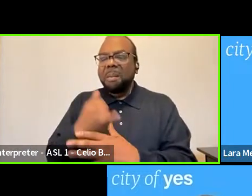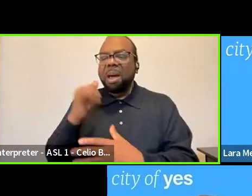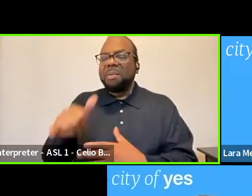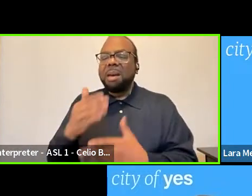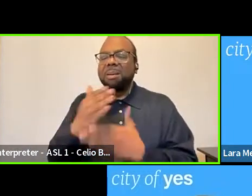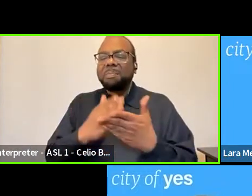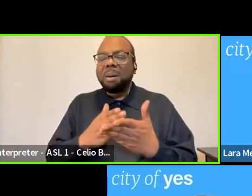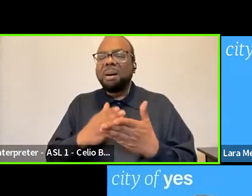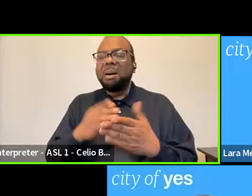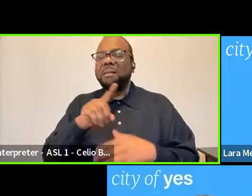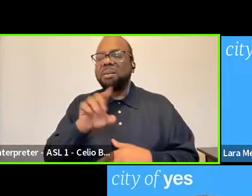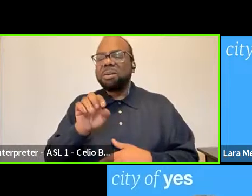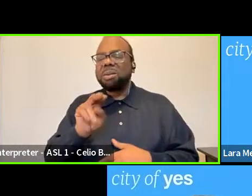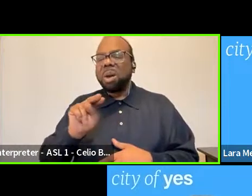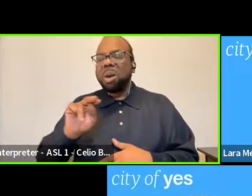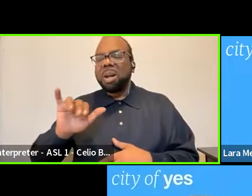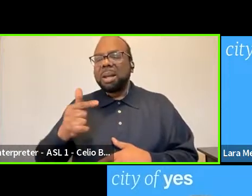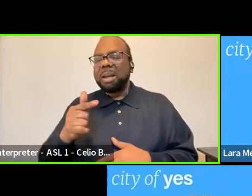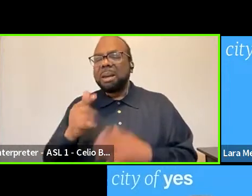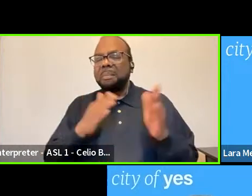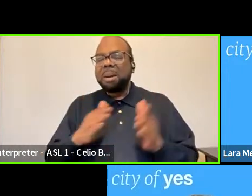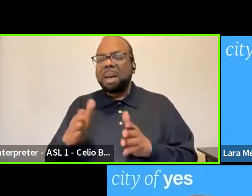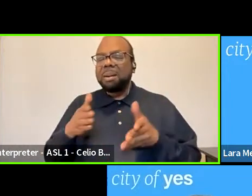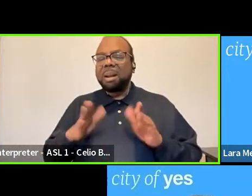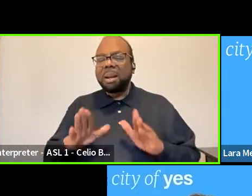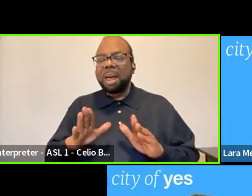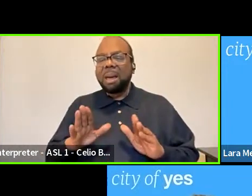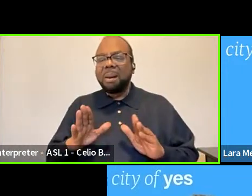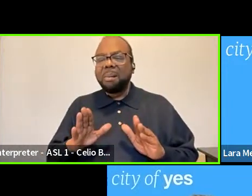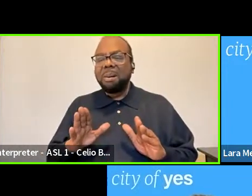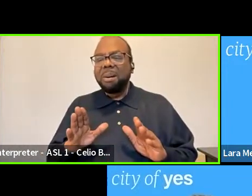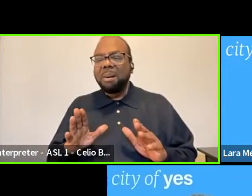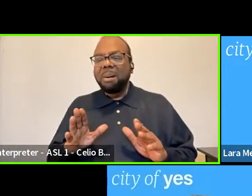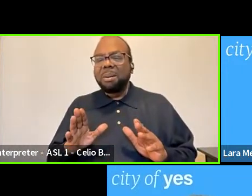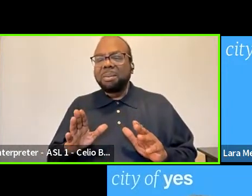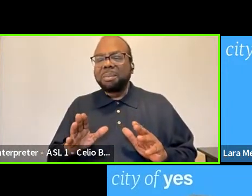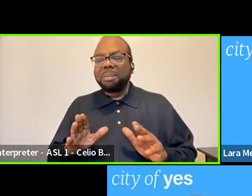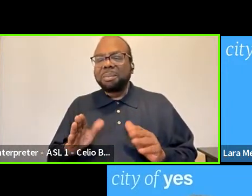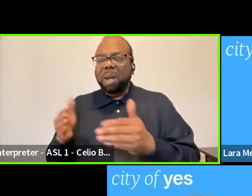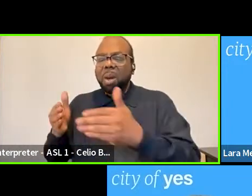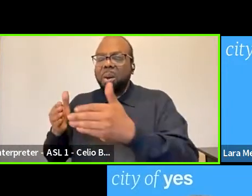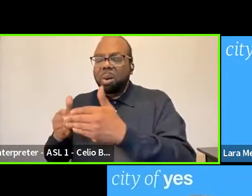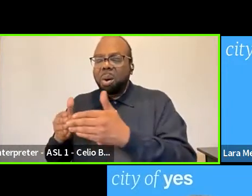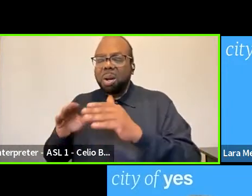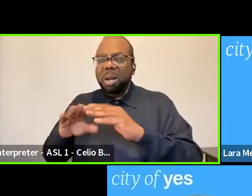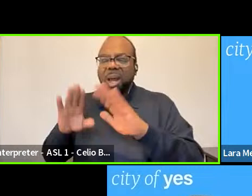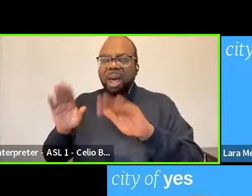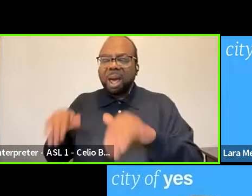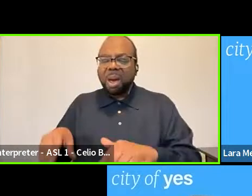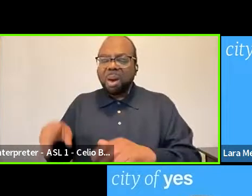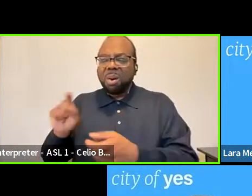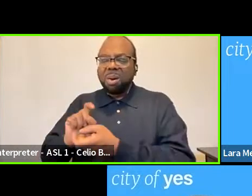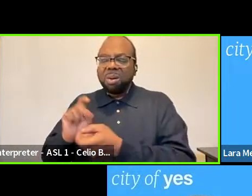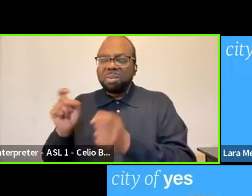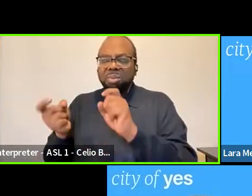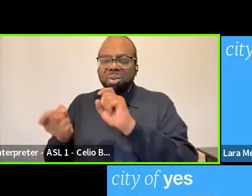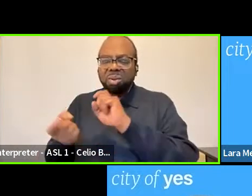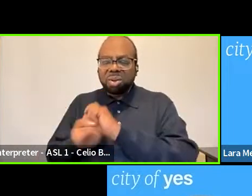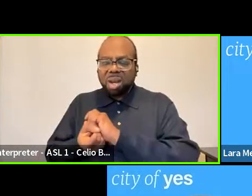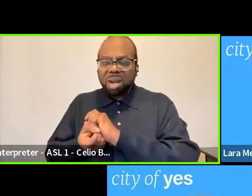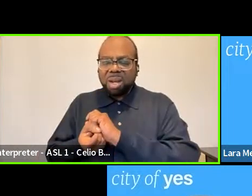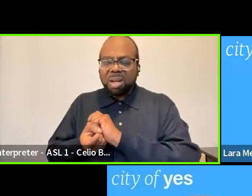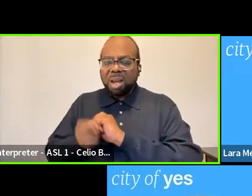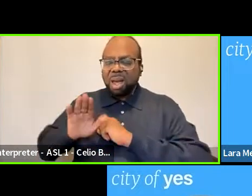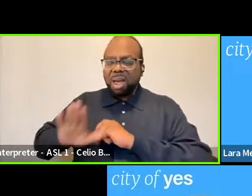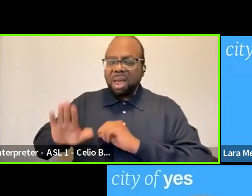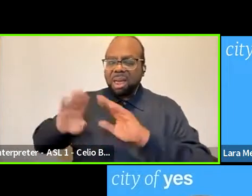is to allow. Um, res, uh, a corner house to now change what they're